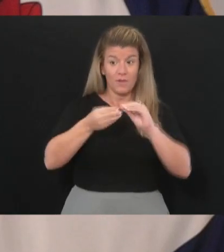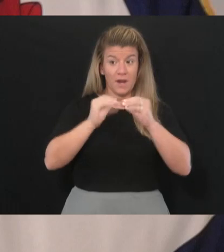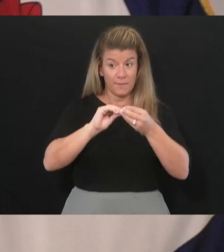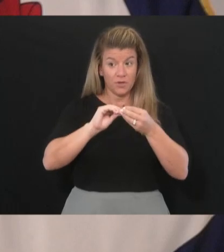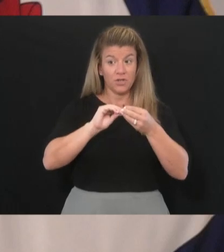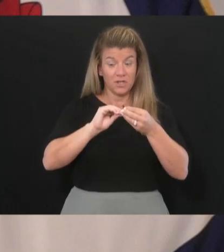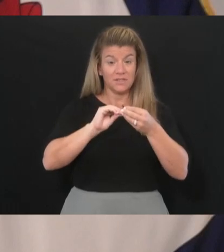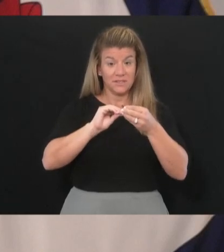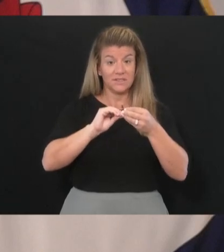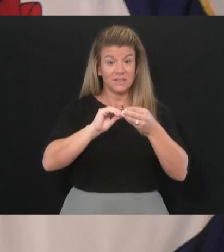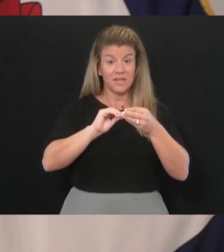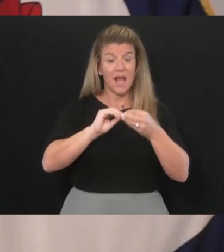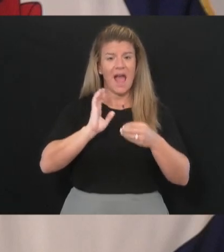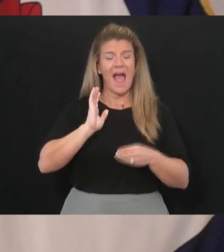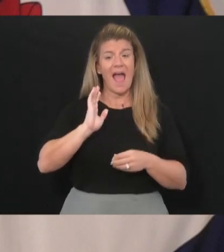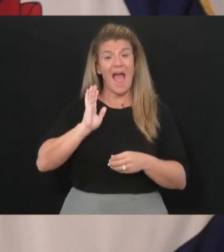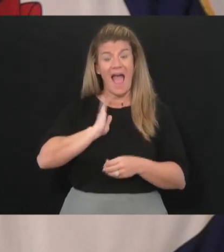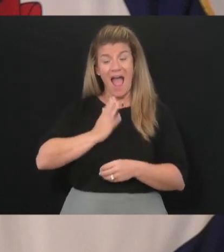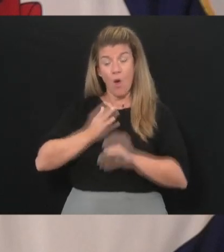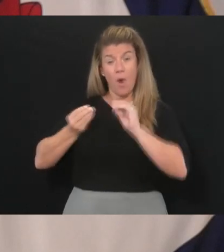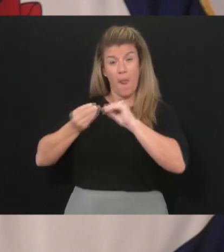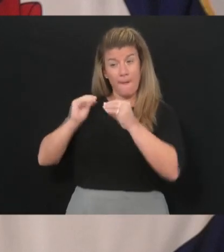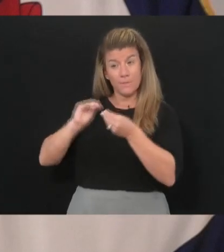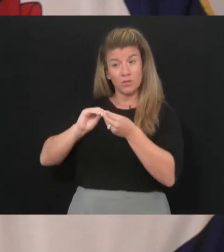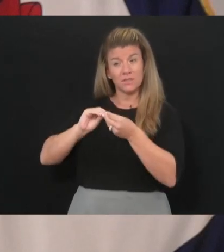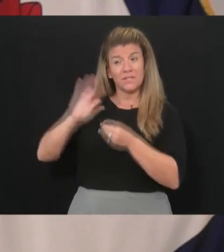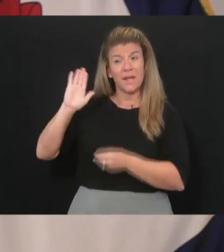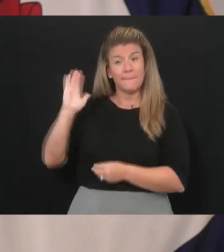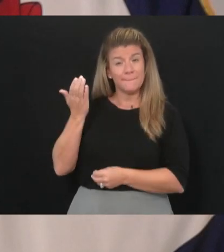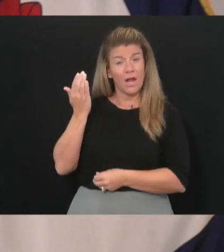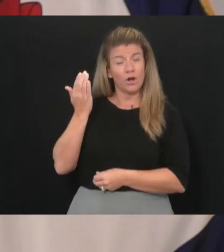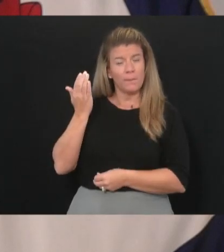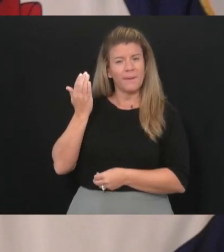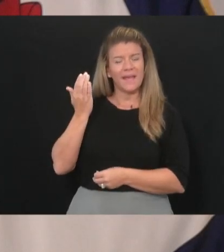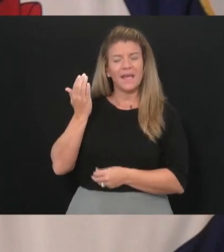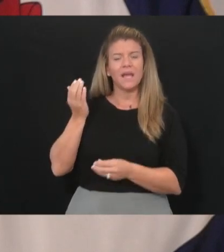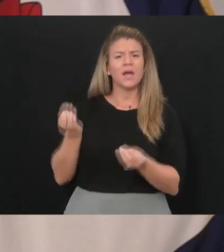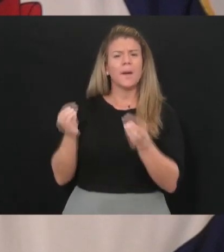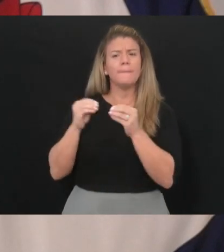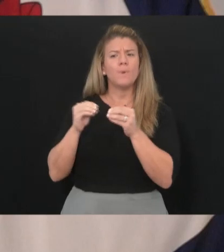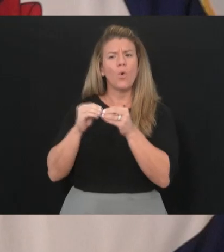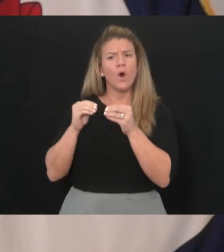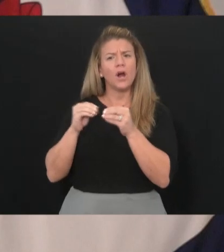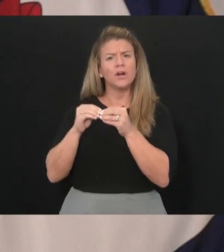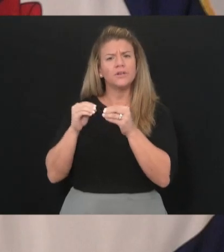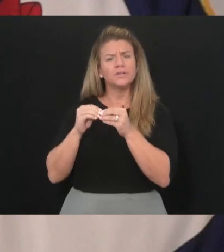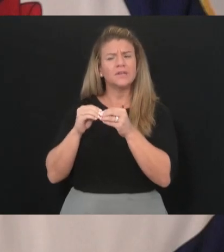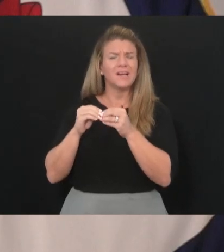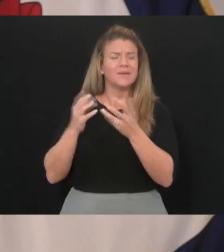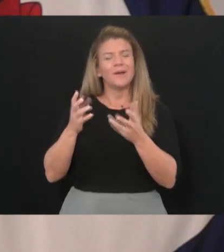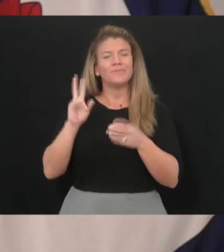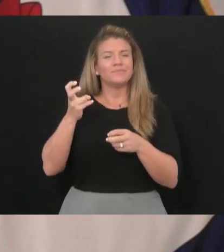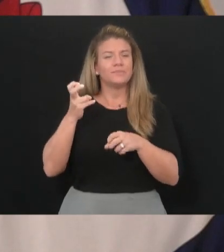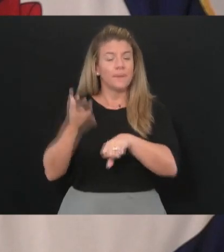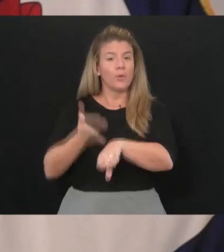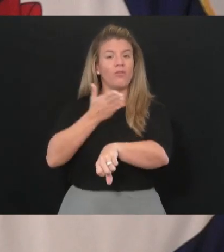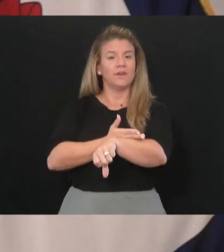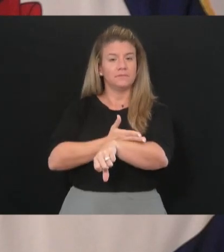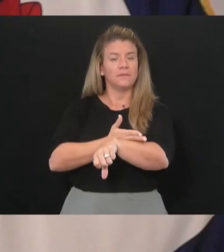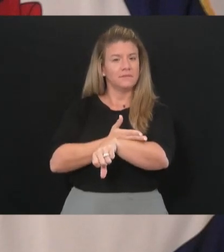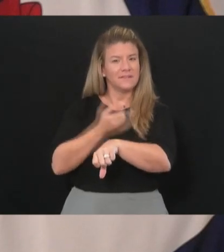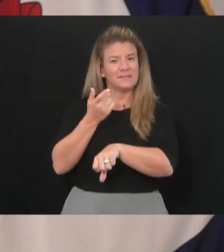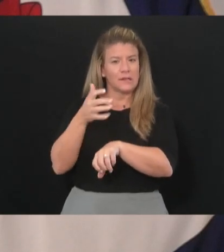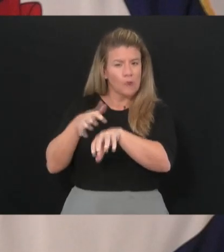rate, our numbers appear to be slowly getting a little better. But the number